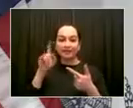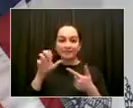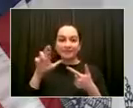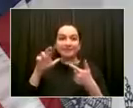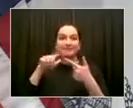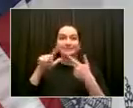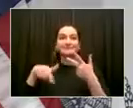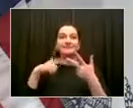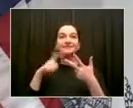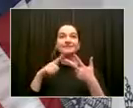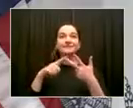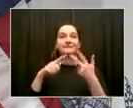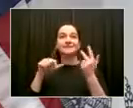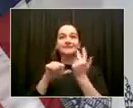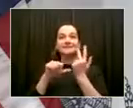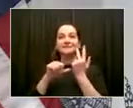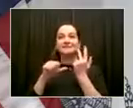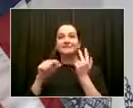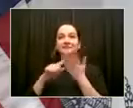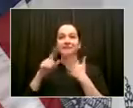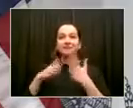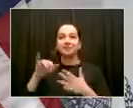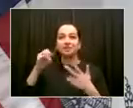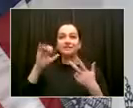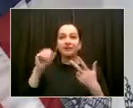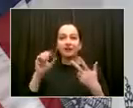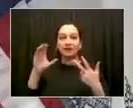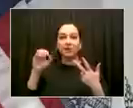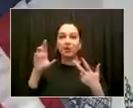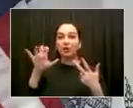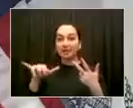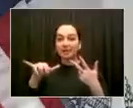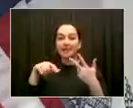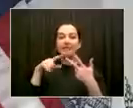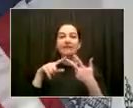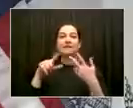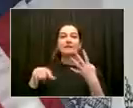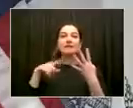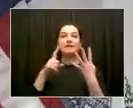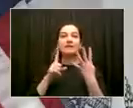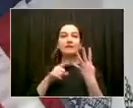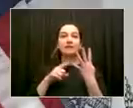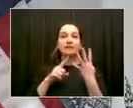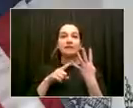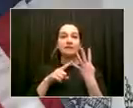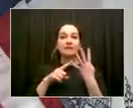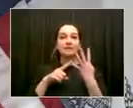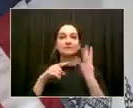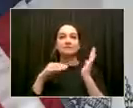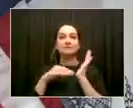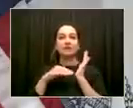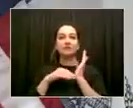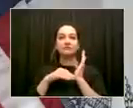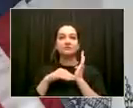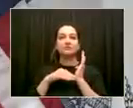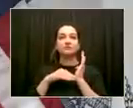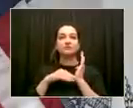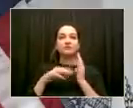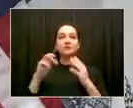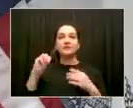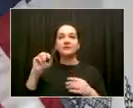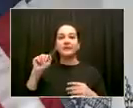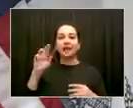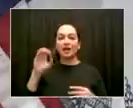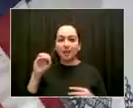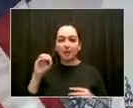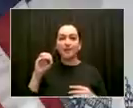have FDNY Commissioner Dan Nigro, DIFTA Commissioner Lorraine Cortez Vasquez, CEO of Health and Hospitals Dr.